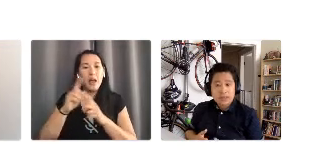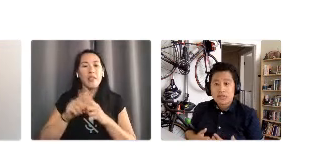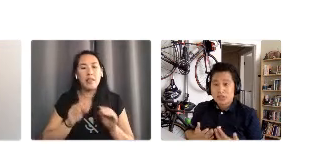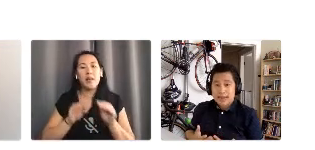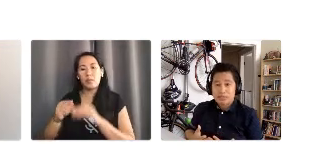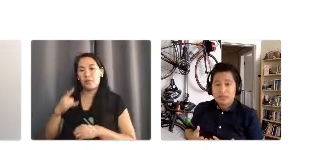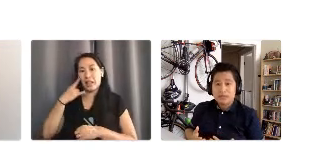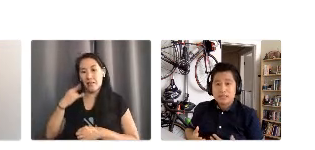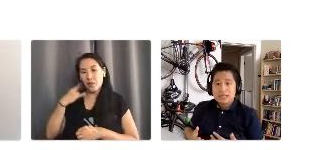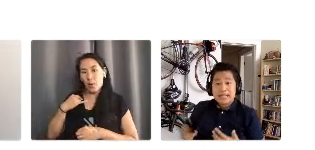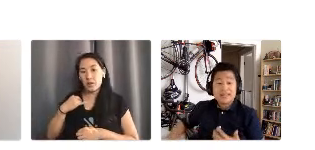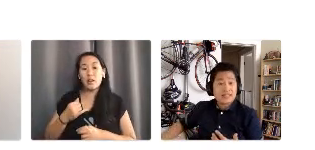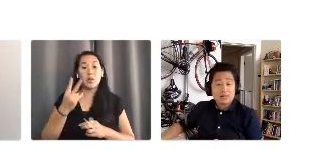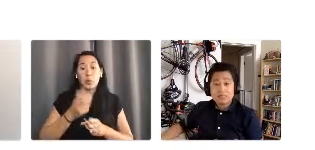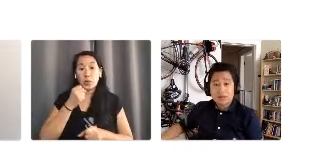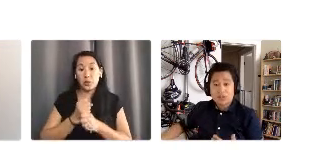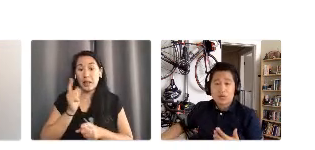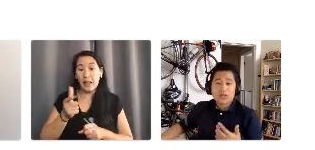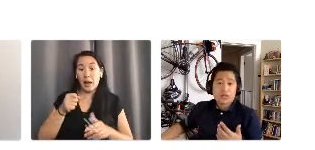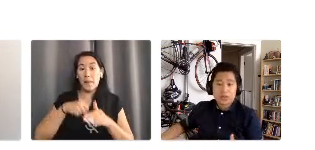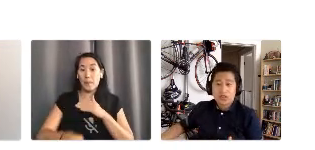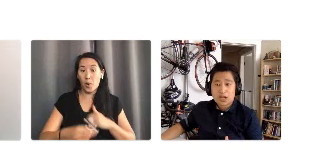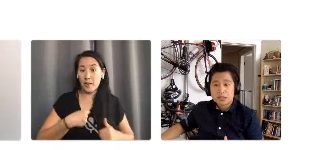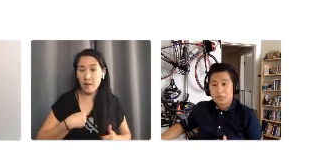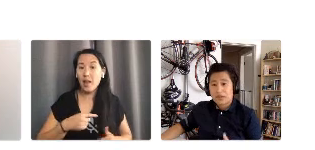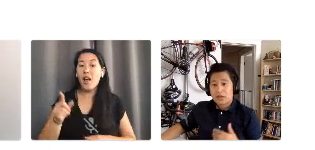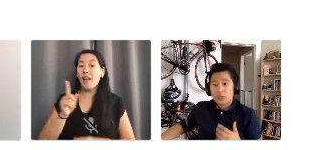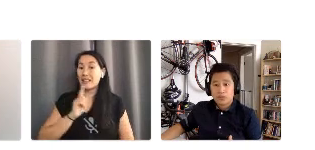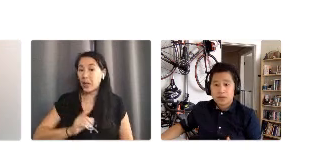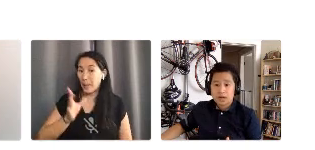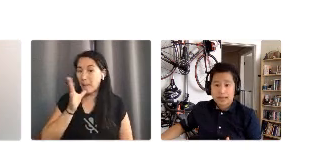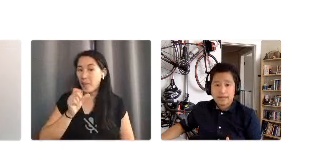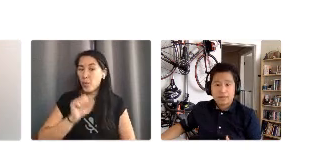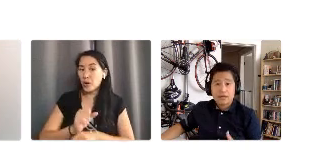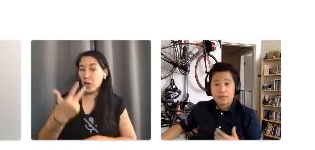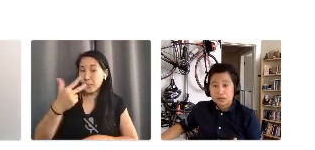2 years later, she had me. And as a single mother, she worked 3 jobs to provide a roof